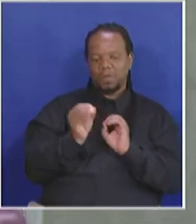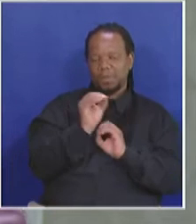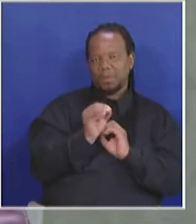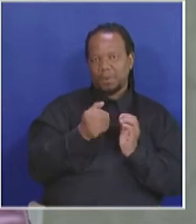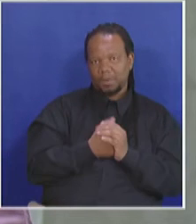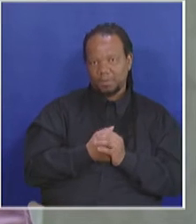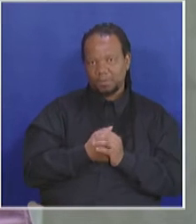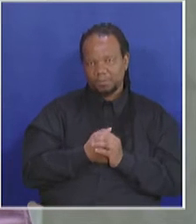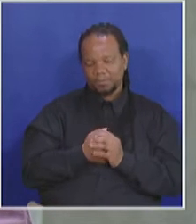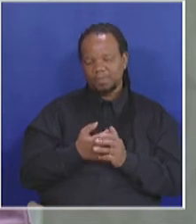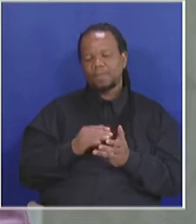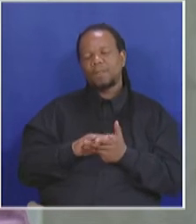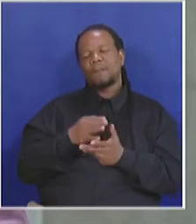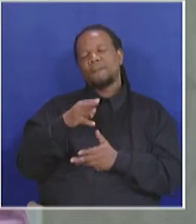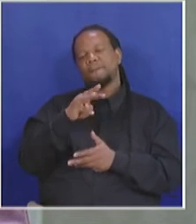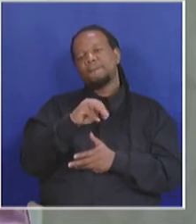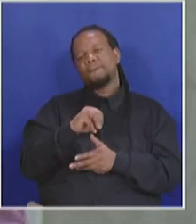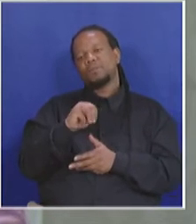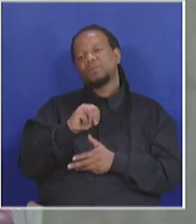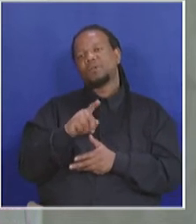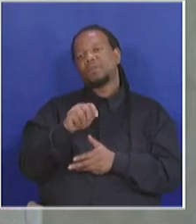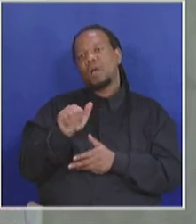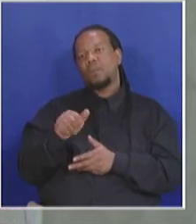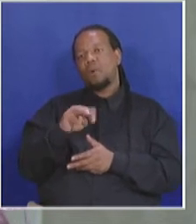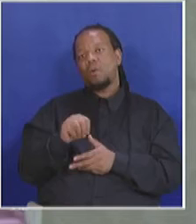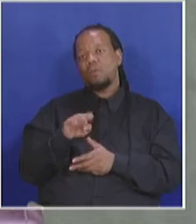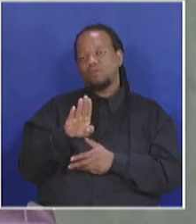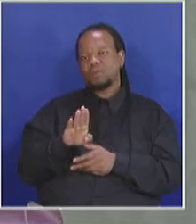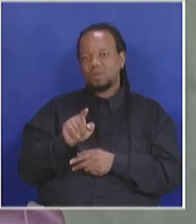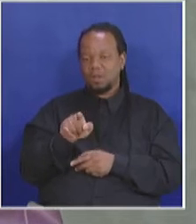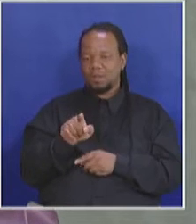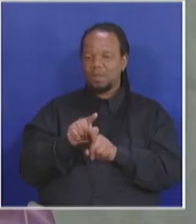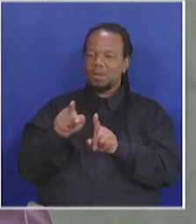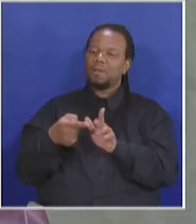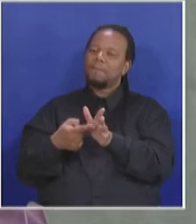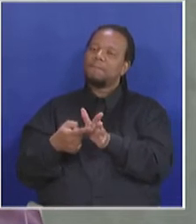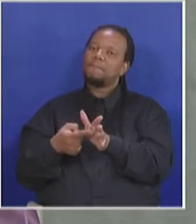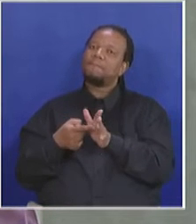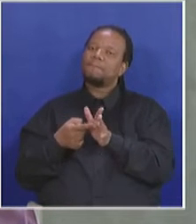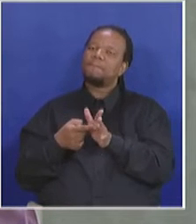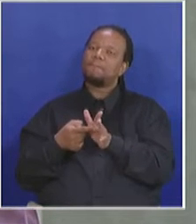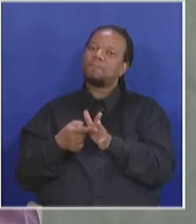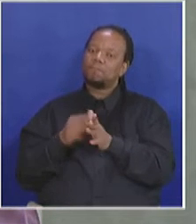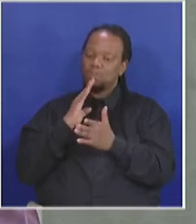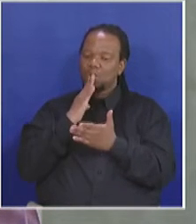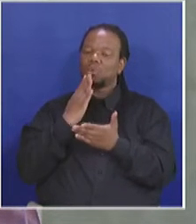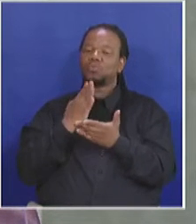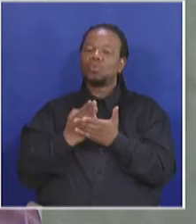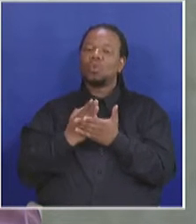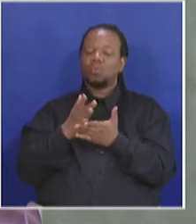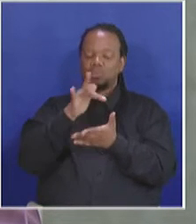The Thabo Mofutshanyana care management should prioritize the provision of social services and ensure that the center is fully operational and